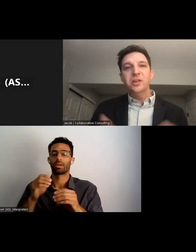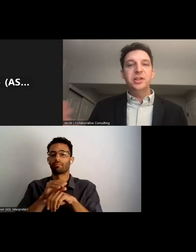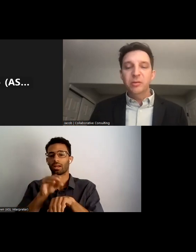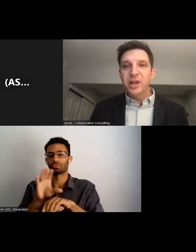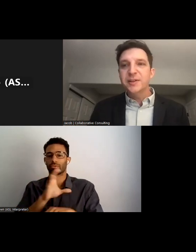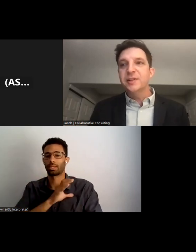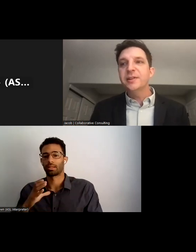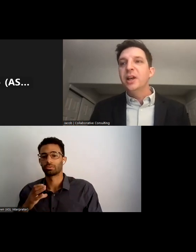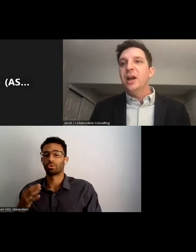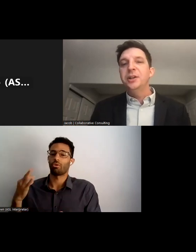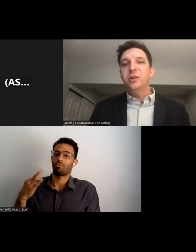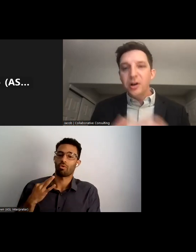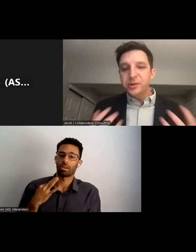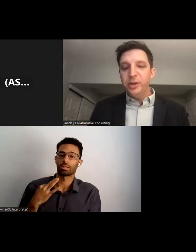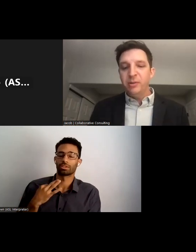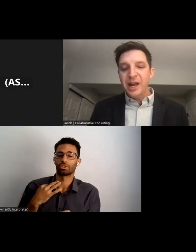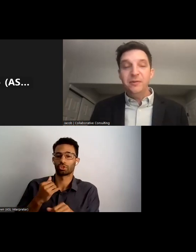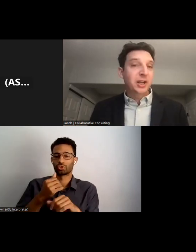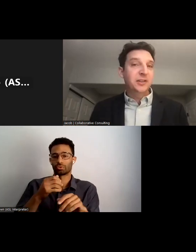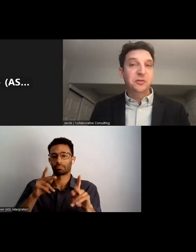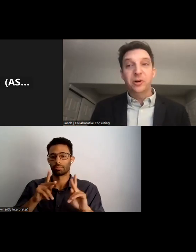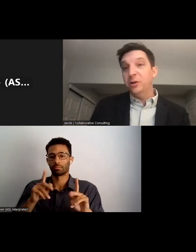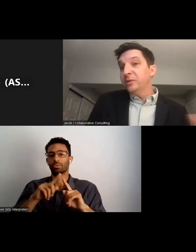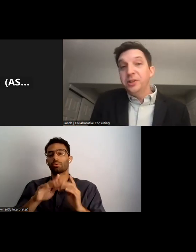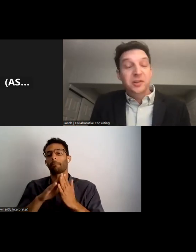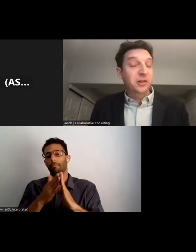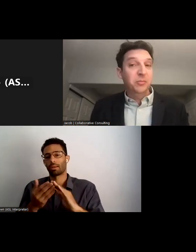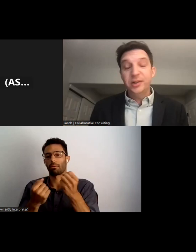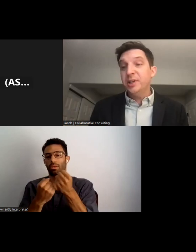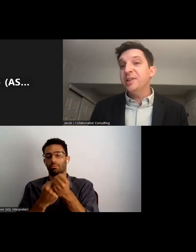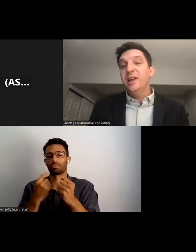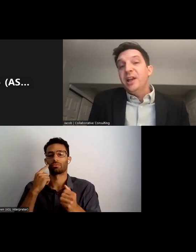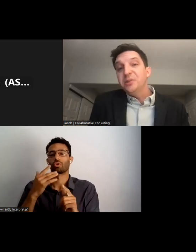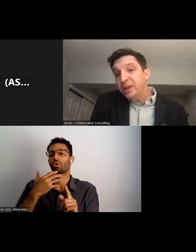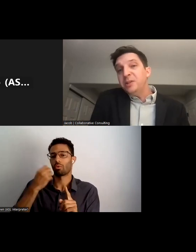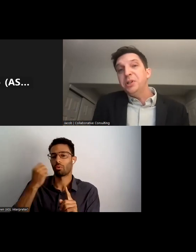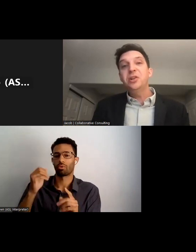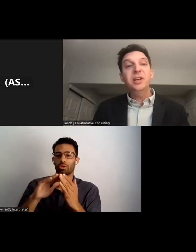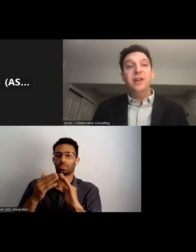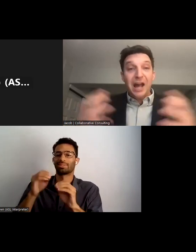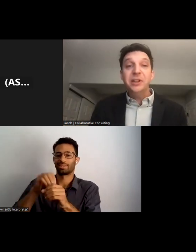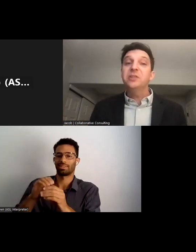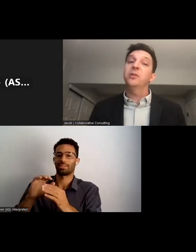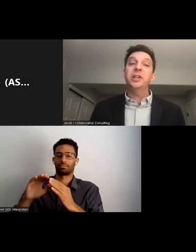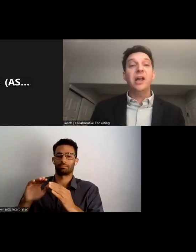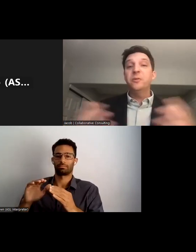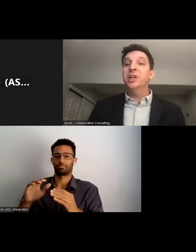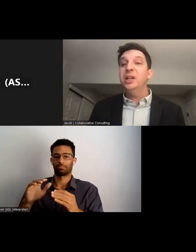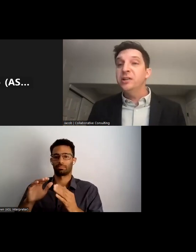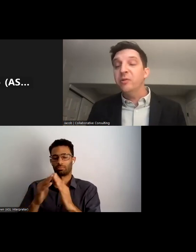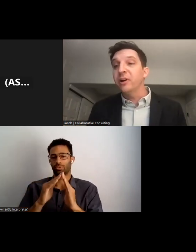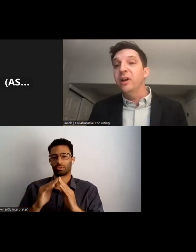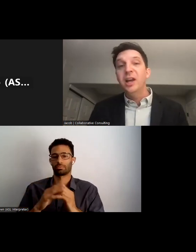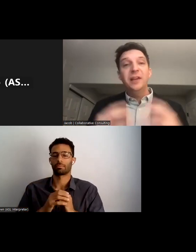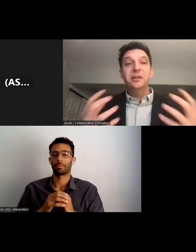or volunteer bases to also become advocates for older adults in their communities, as well as potentially advocates for the California